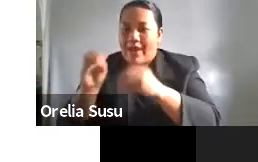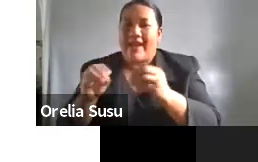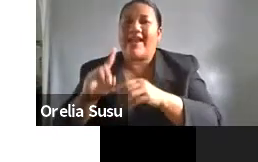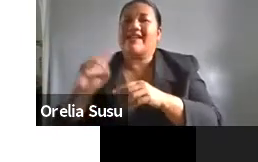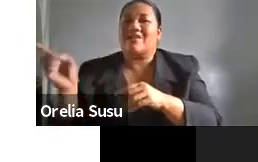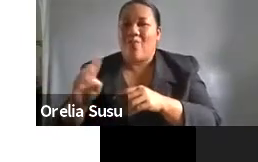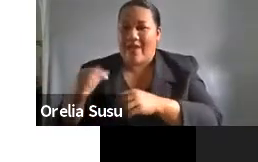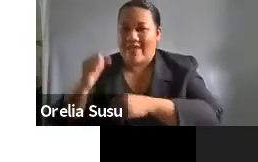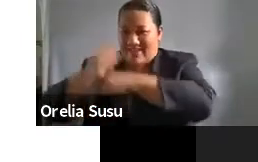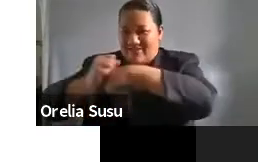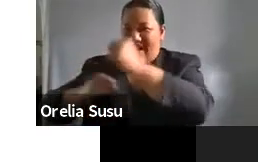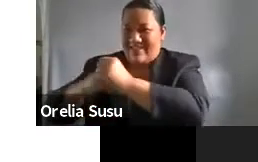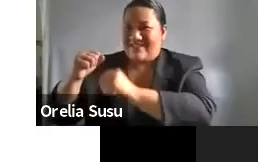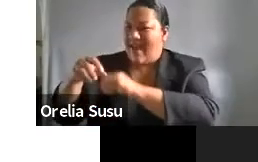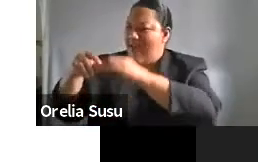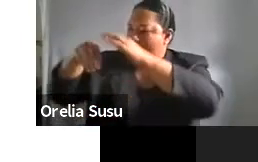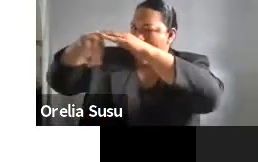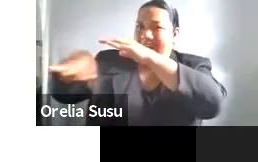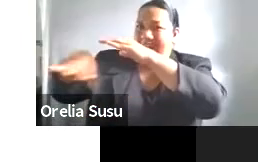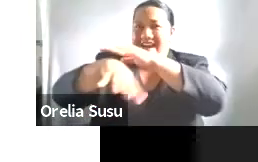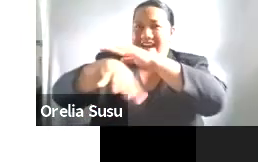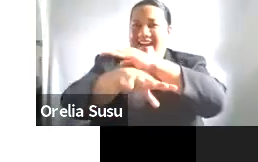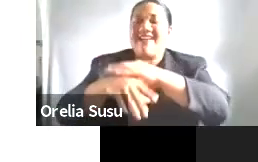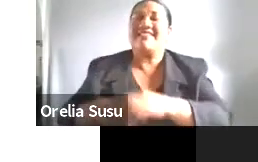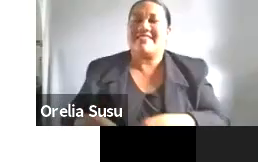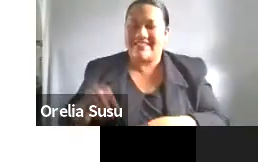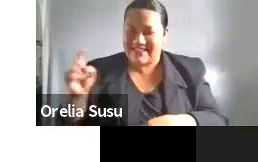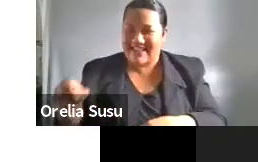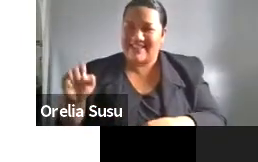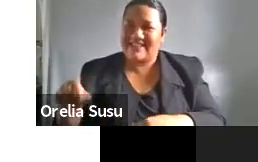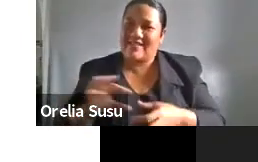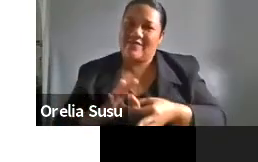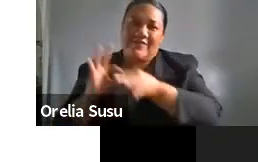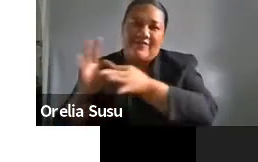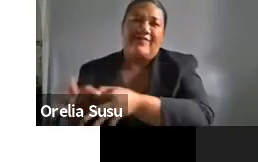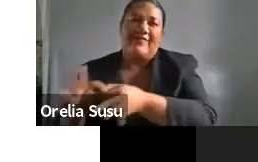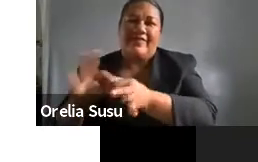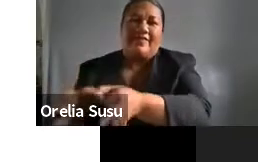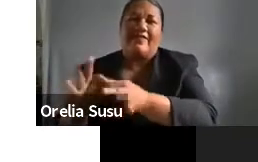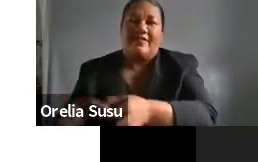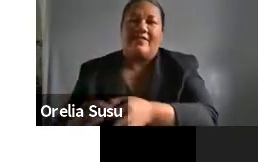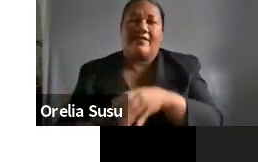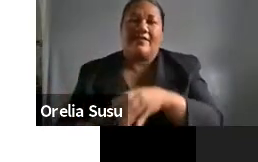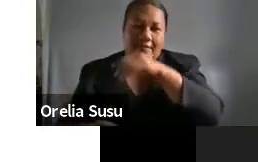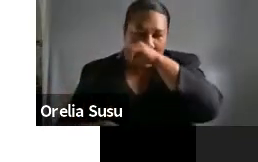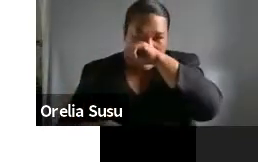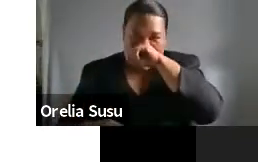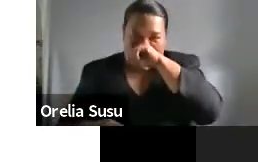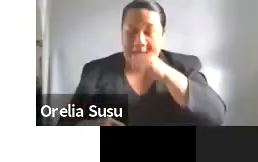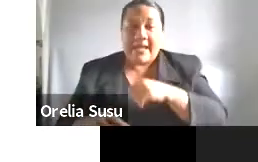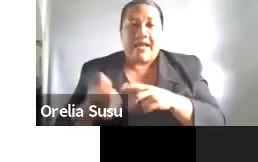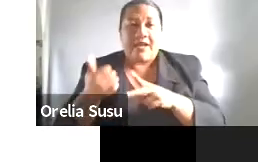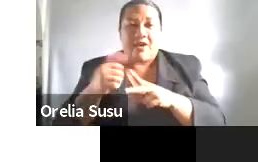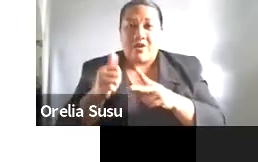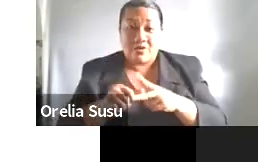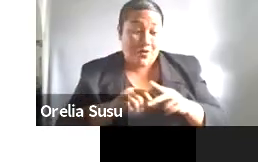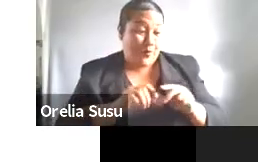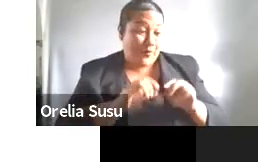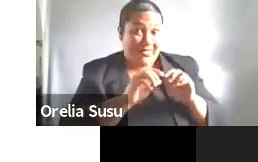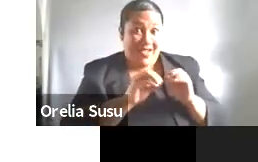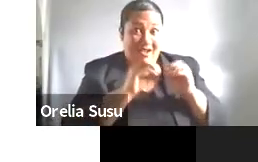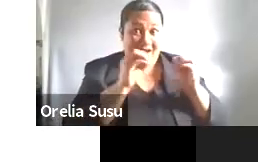the South Feminist Manifesto. So this is a commitment that Diva did with one of our sister organization partner with researchers.